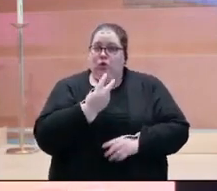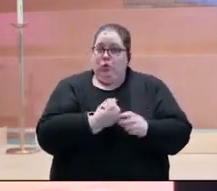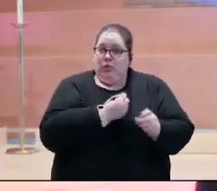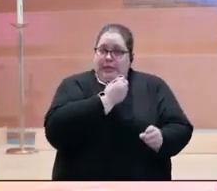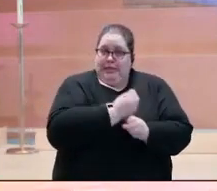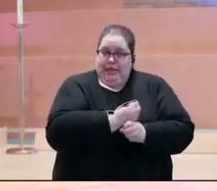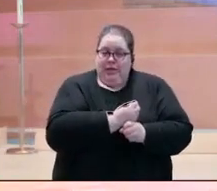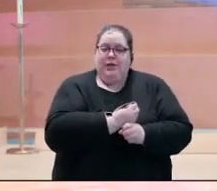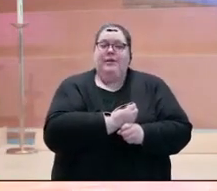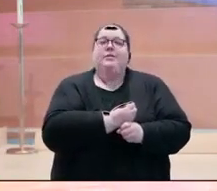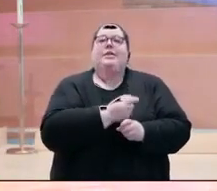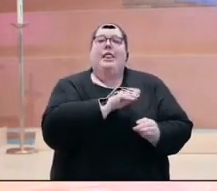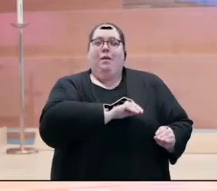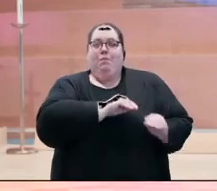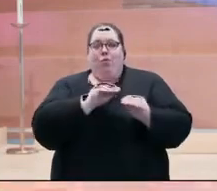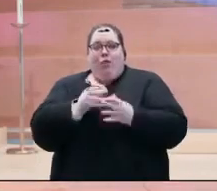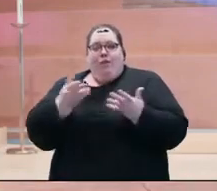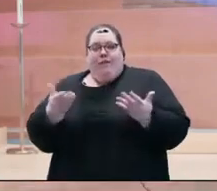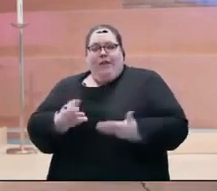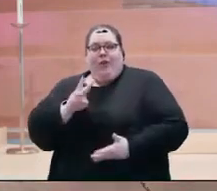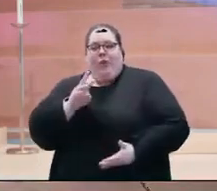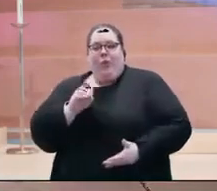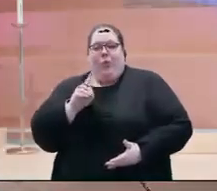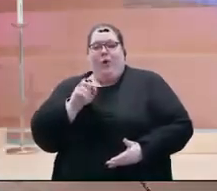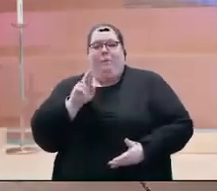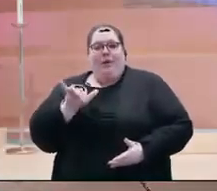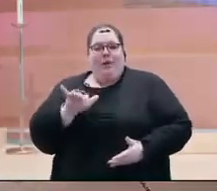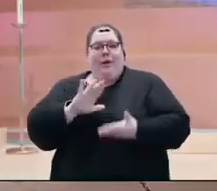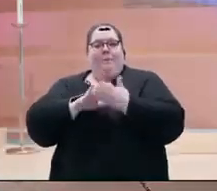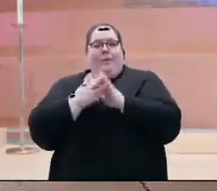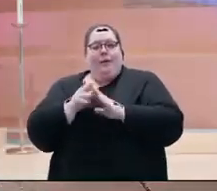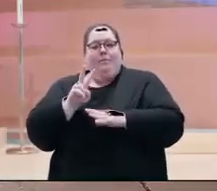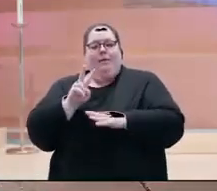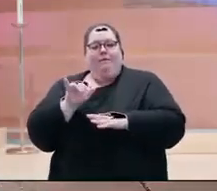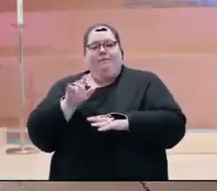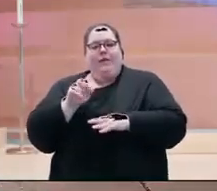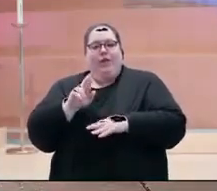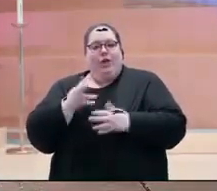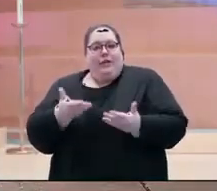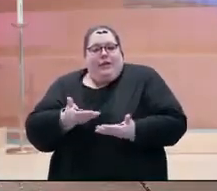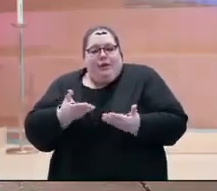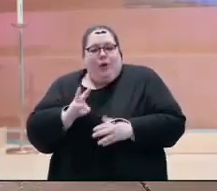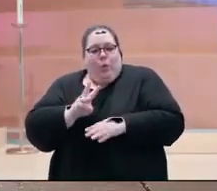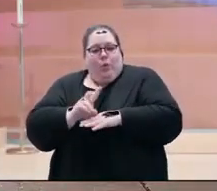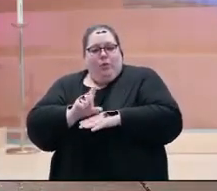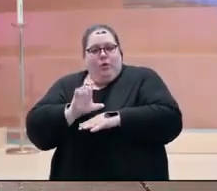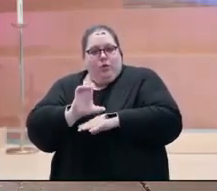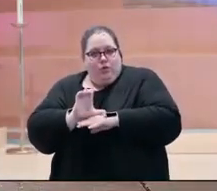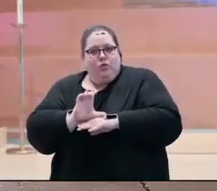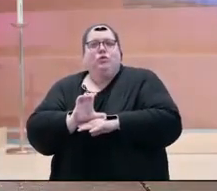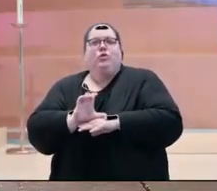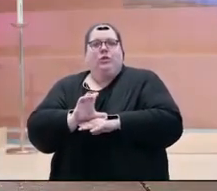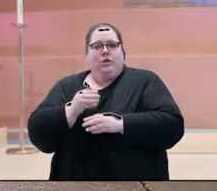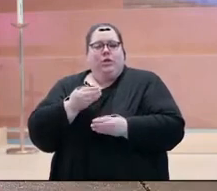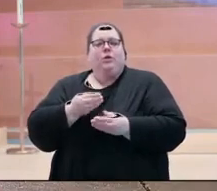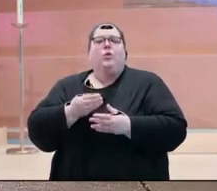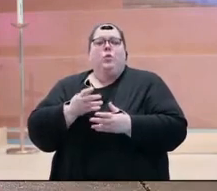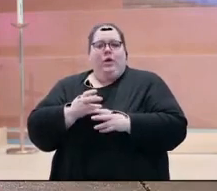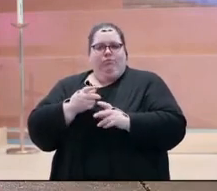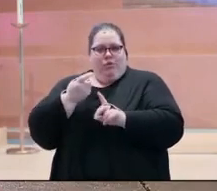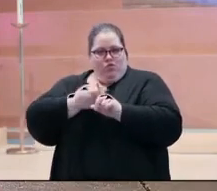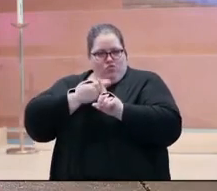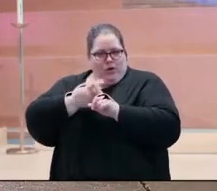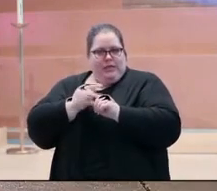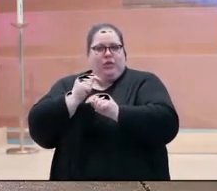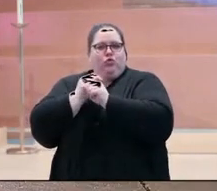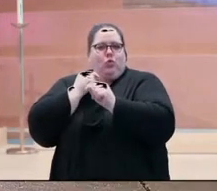here to Woodbury to be able to be the vicar here. And so we packed up our stuff. We got a truck this time, we learned, I said. We